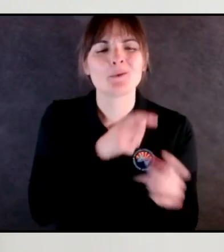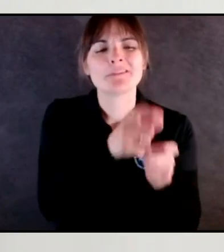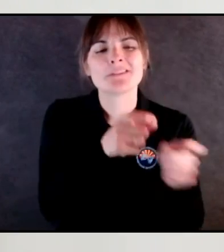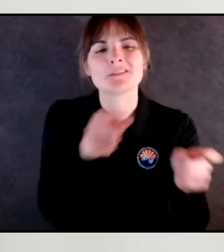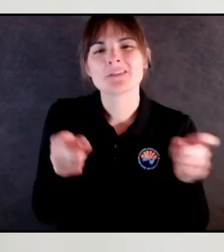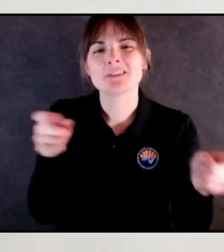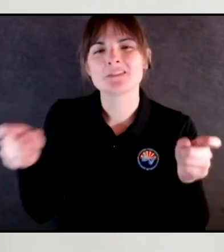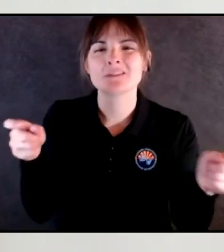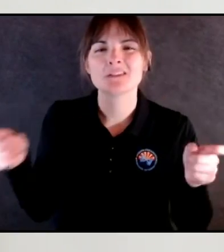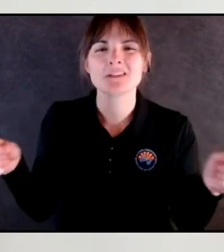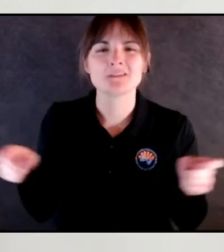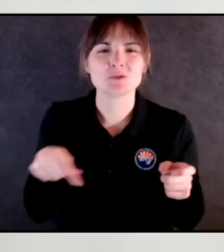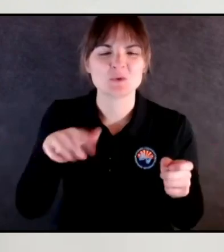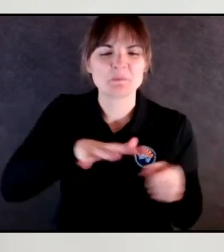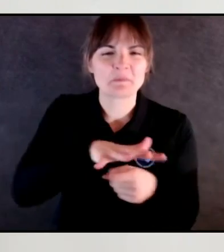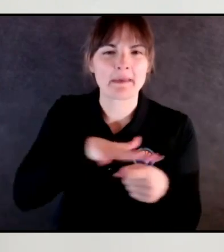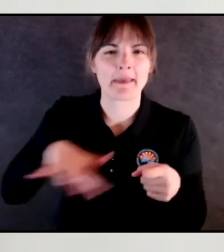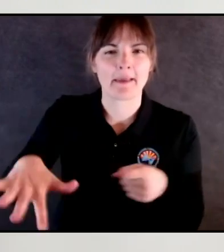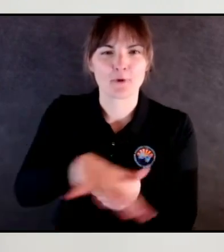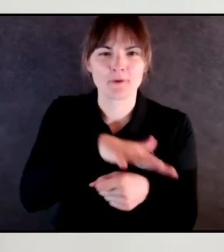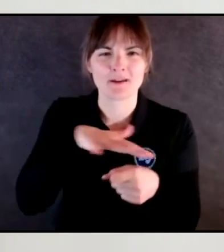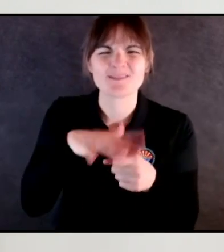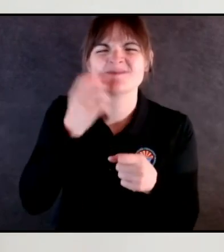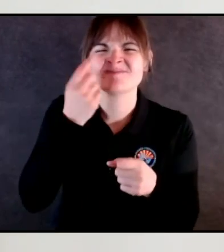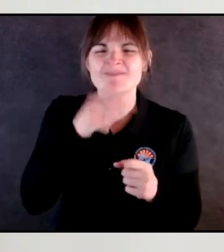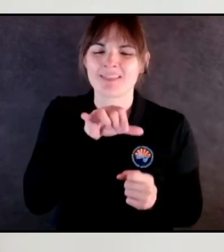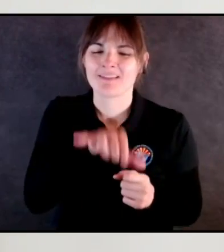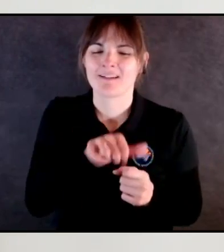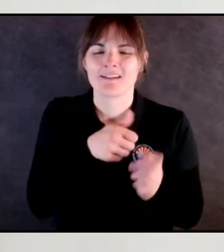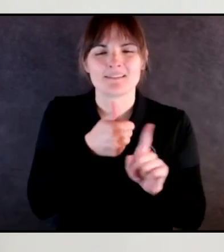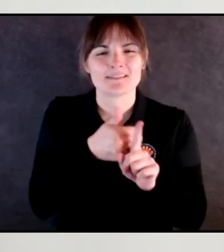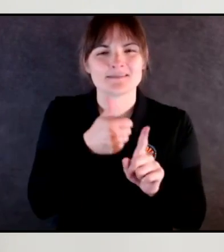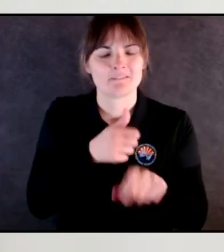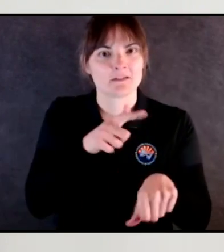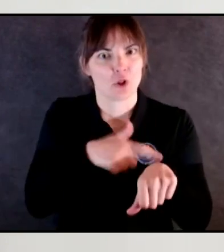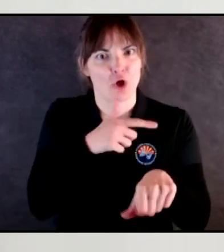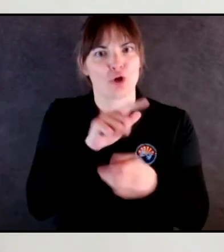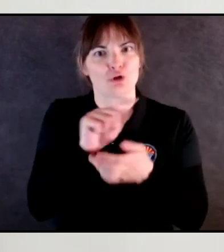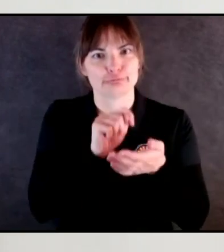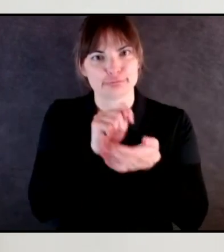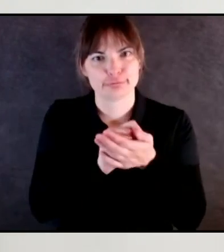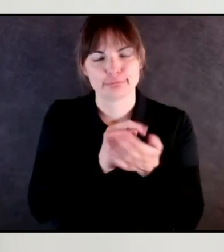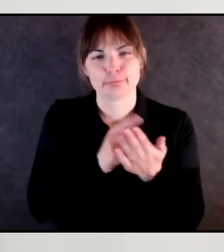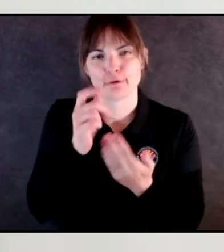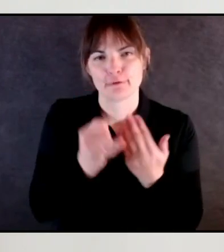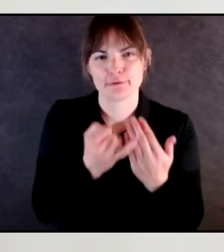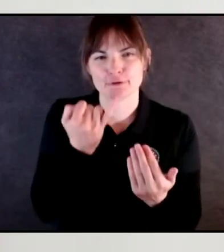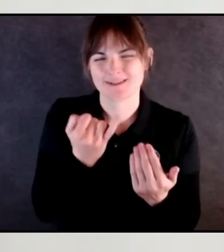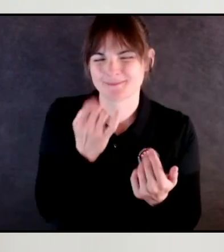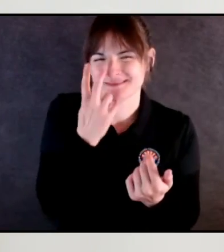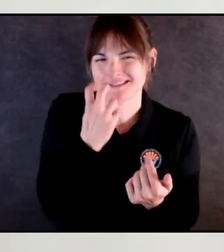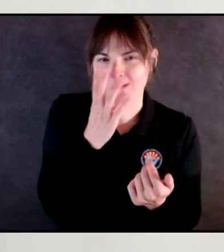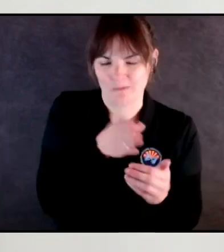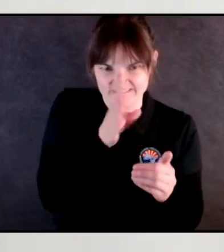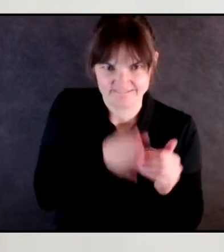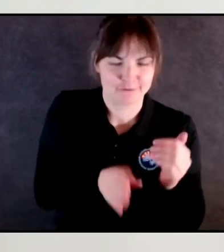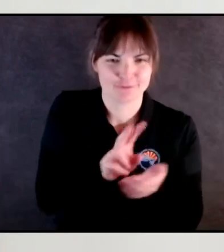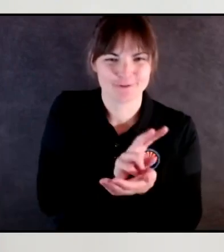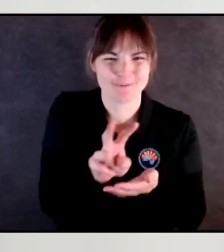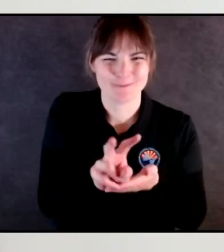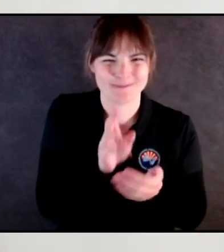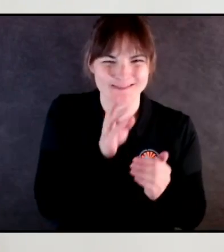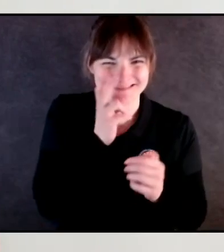long-term project that we probably won't complete by the time we leave. With that, there were some questions